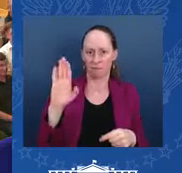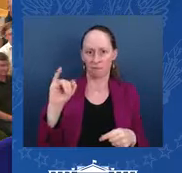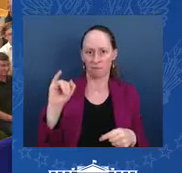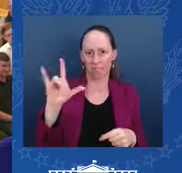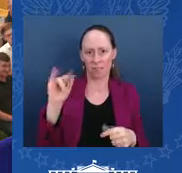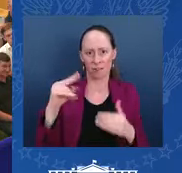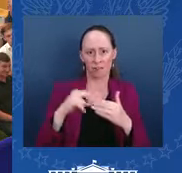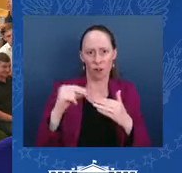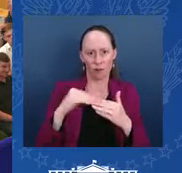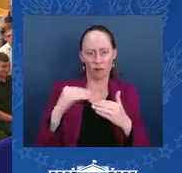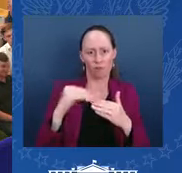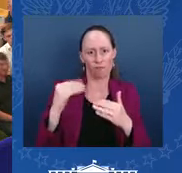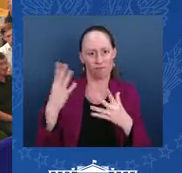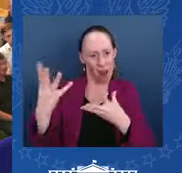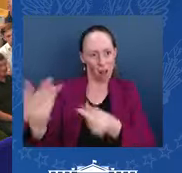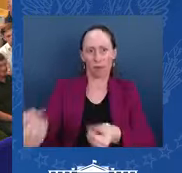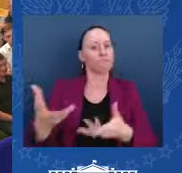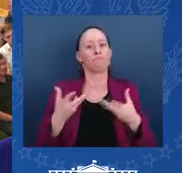$160 billion!